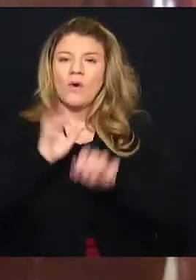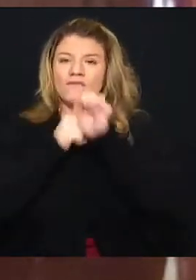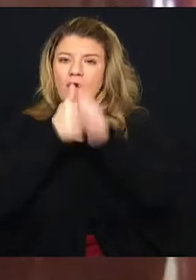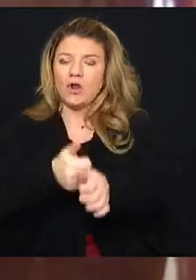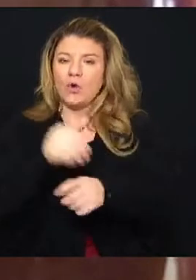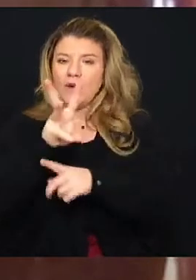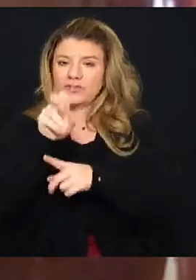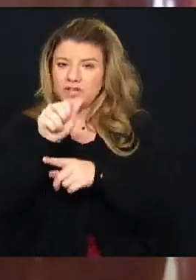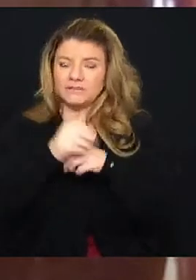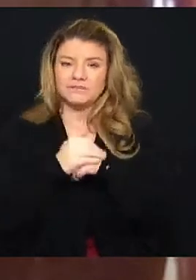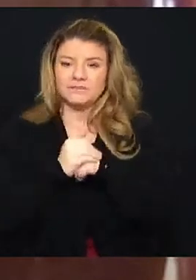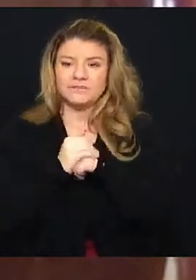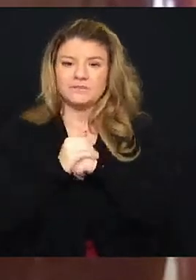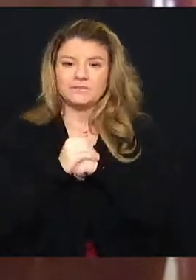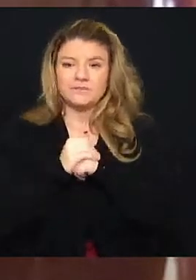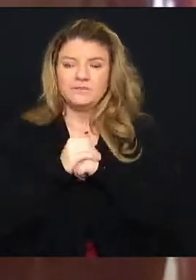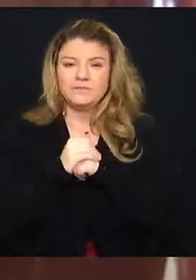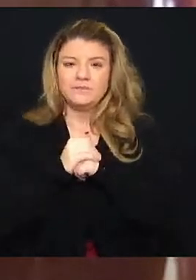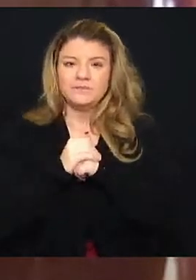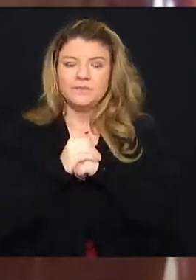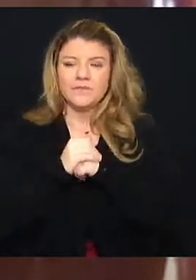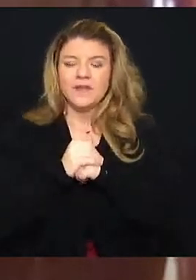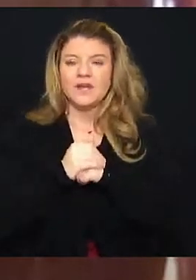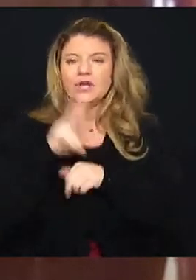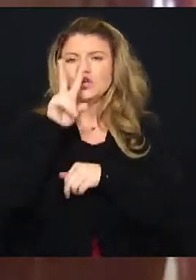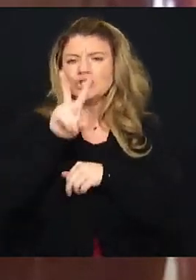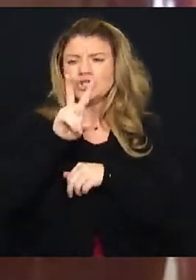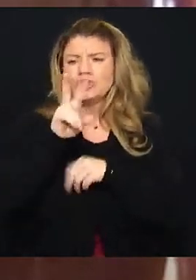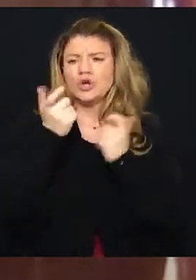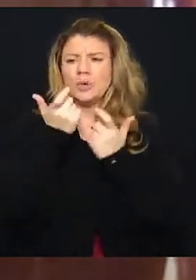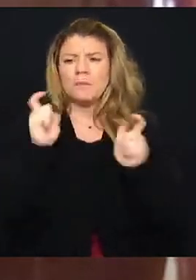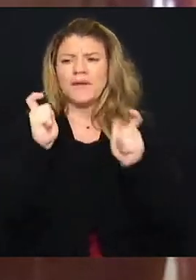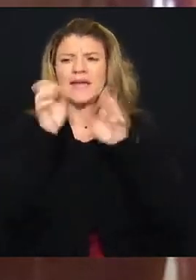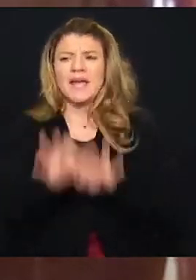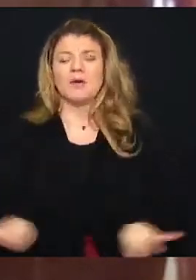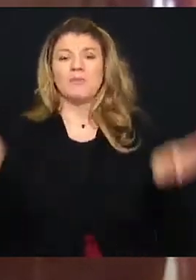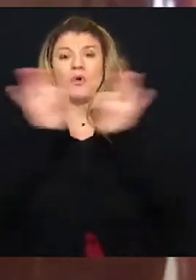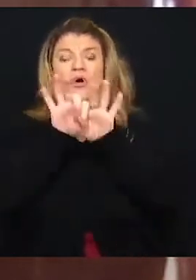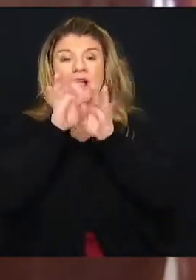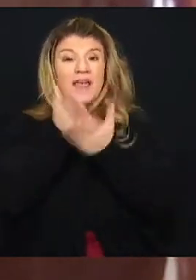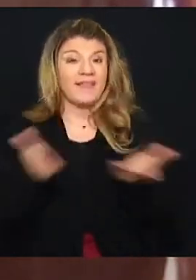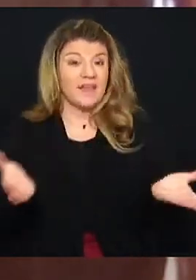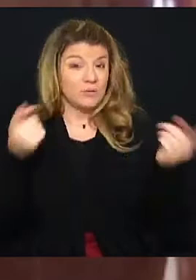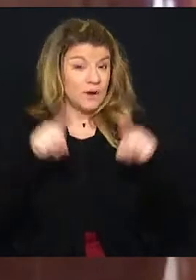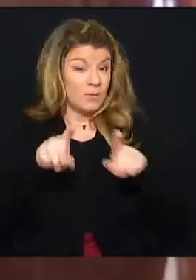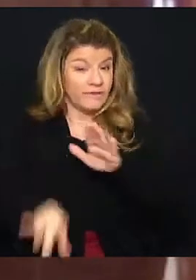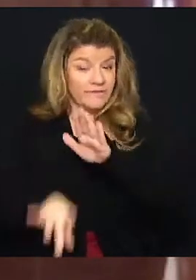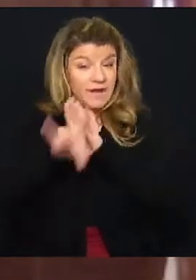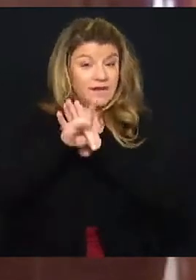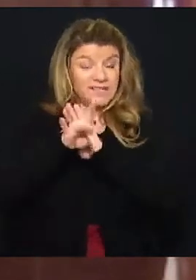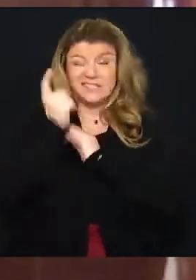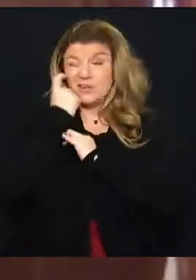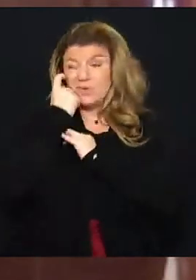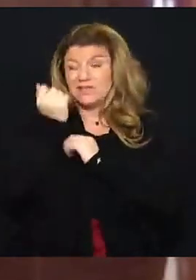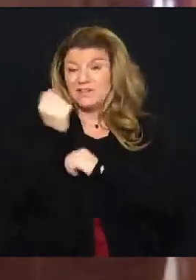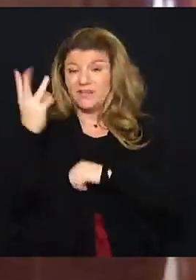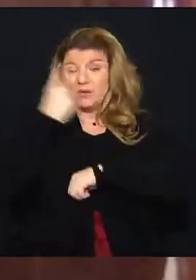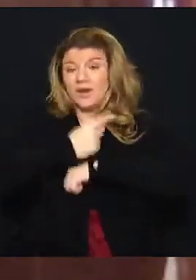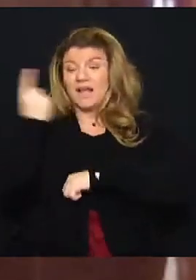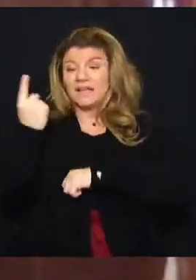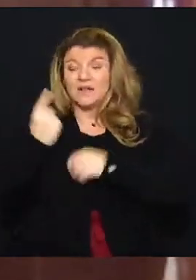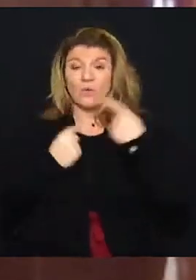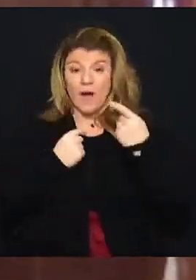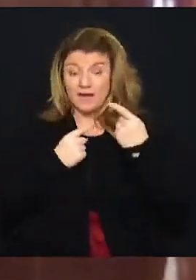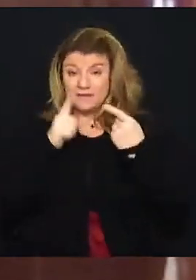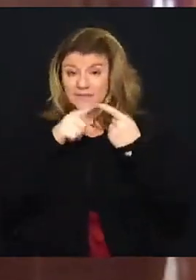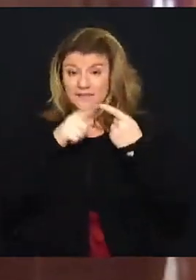West Virginia. Two big important findings that's happened in the last few days. Number